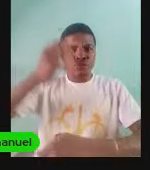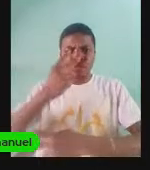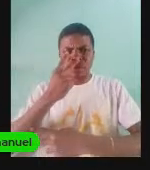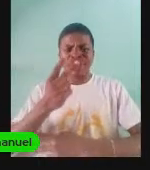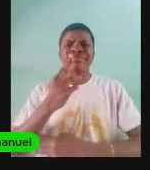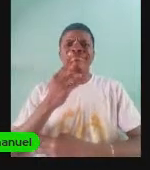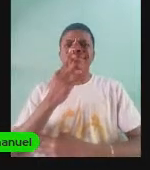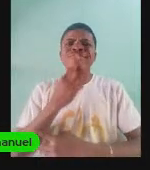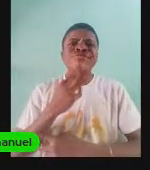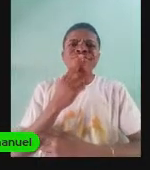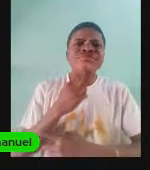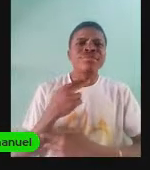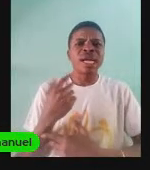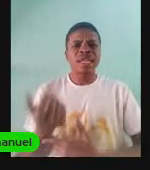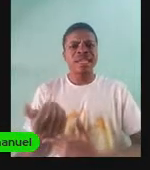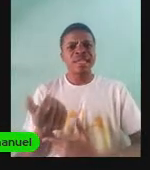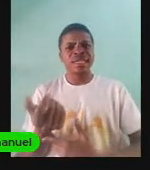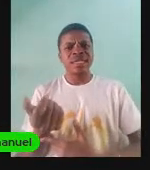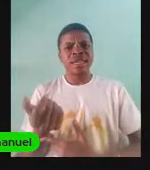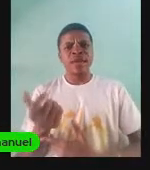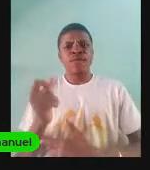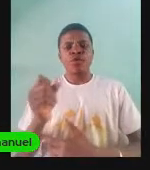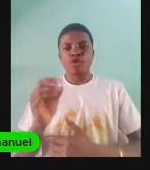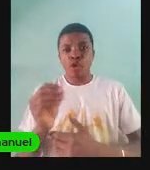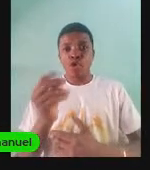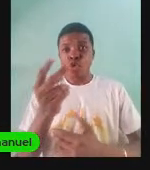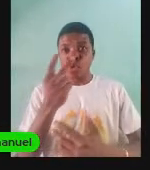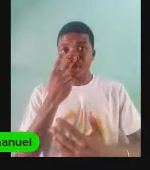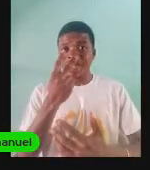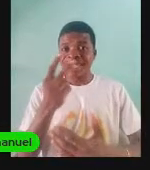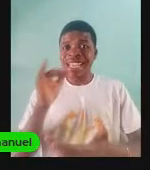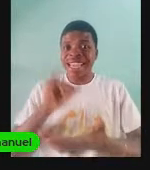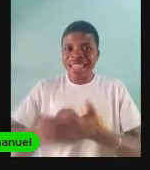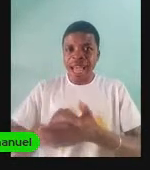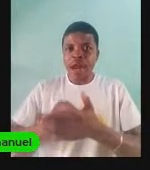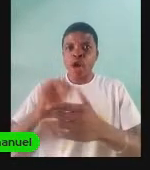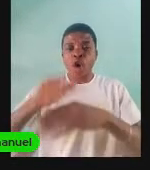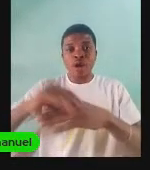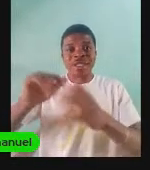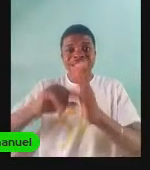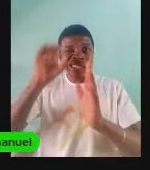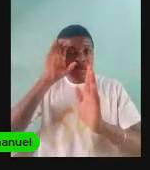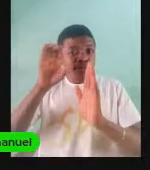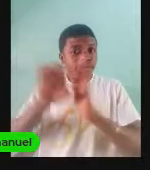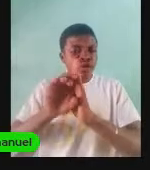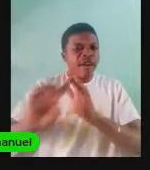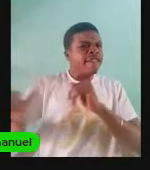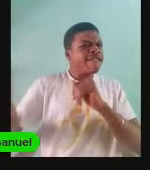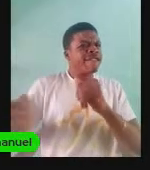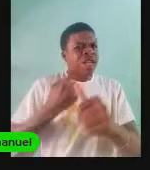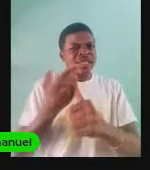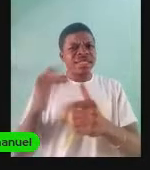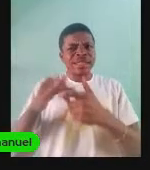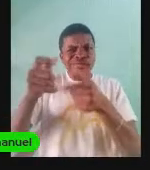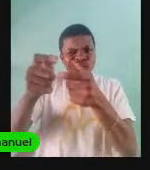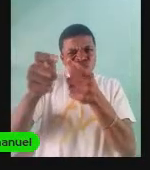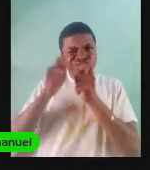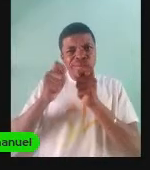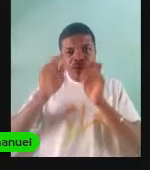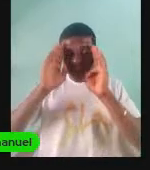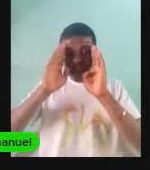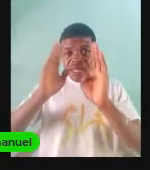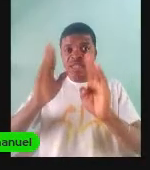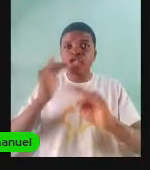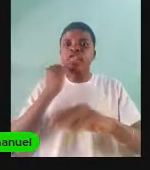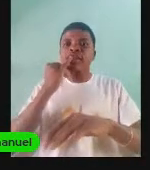So you realize that on looking at the picture, the first thing that grabs your attention is that thing, not any other thing else, but